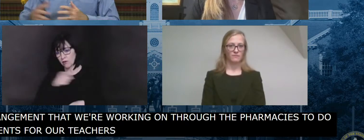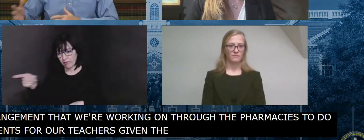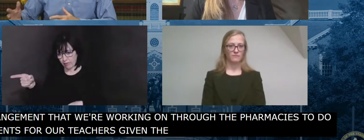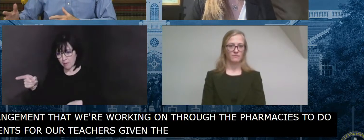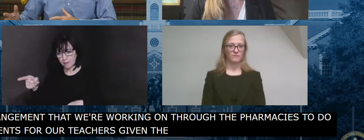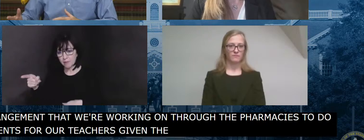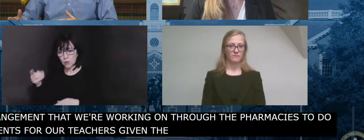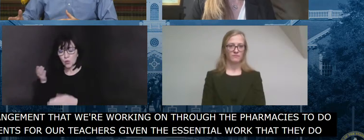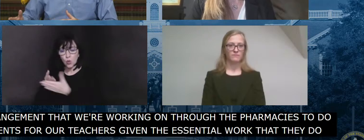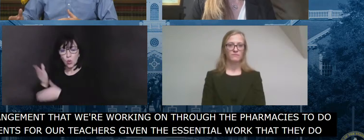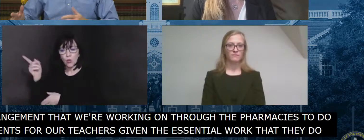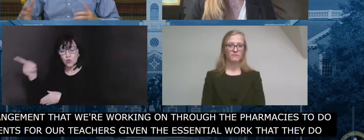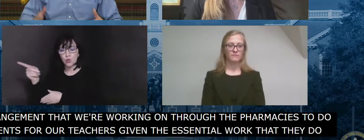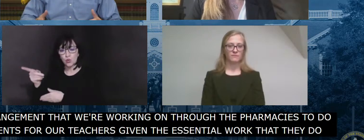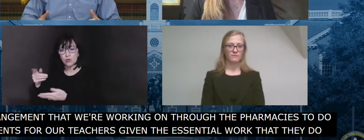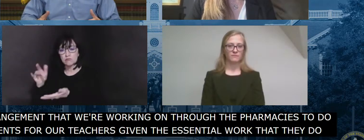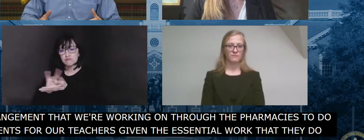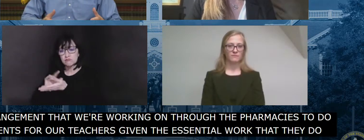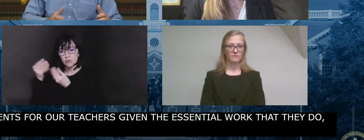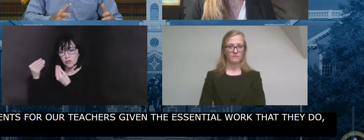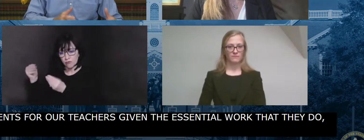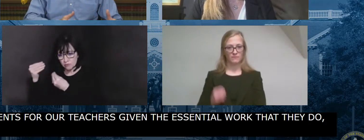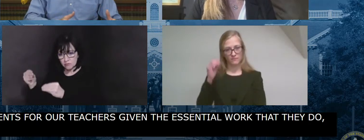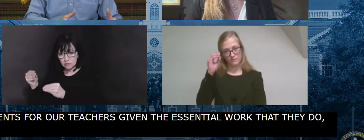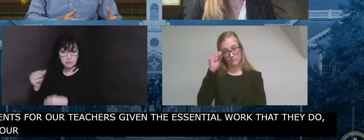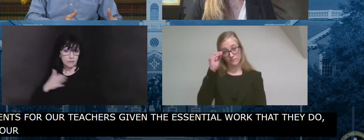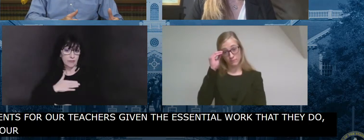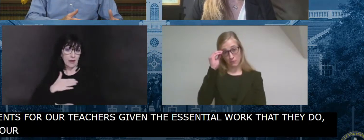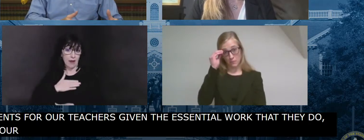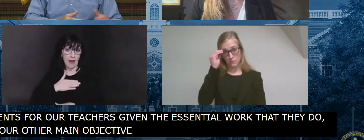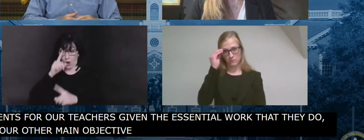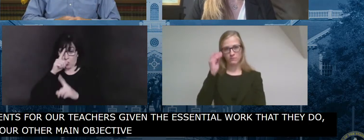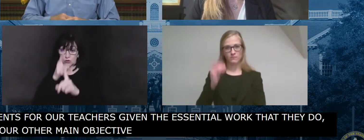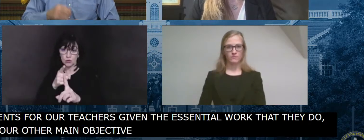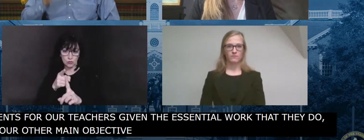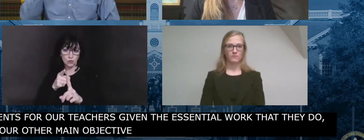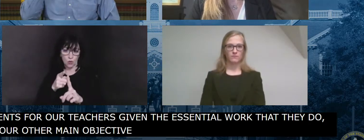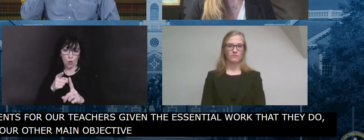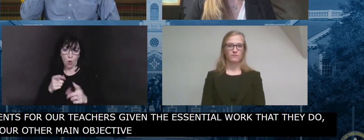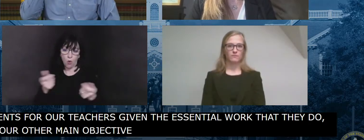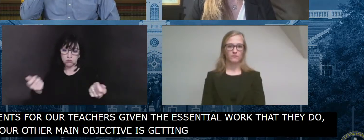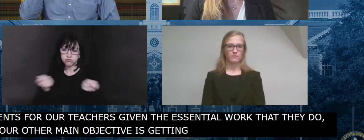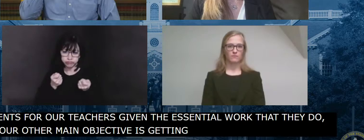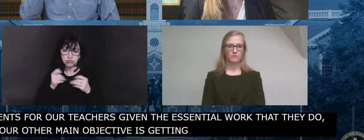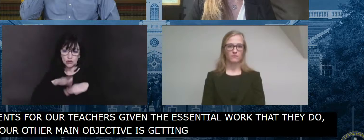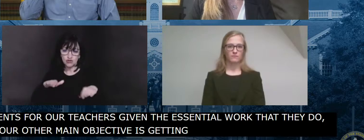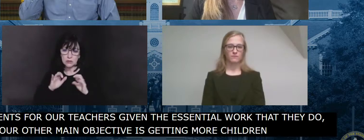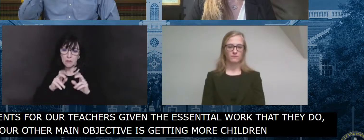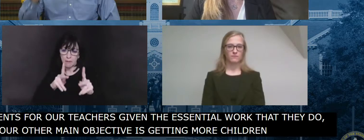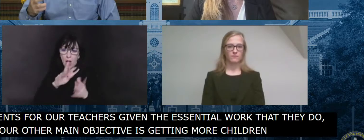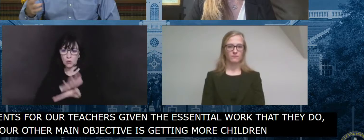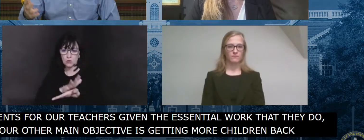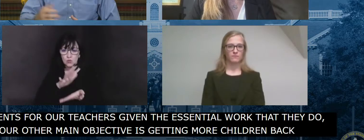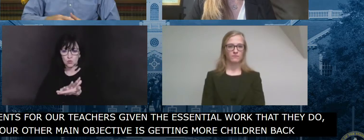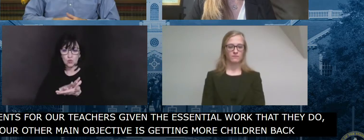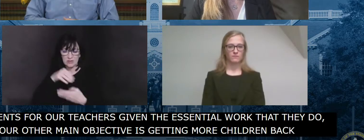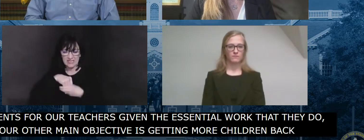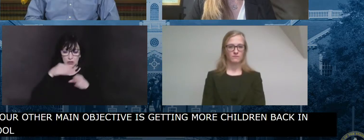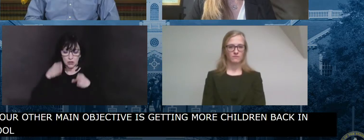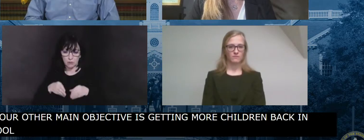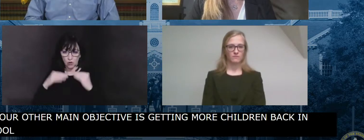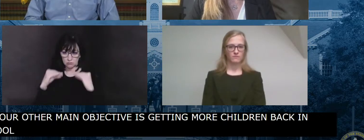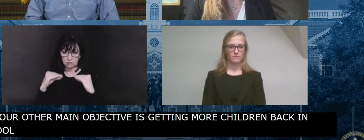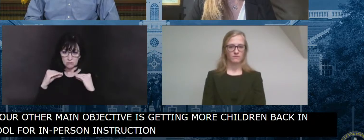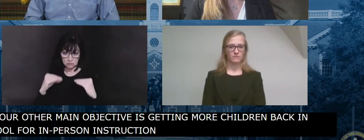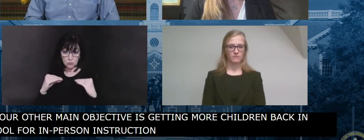And our other main objective is getting more children back in school for in-person instruction. So pay attention if you're a